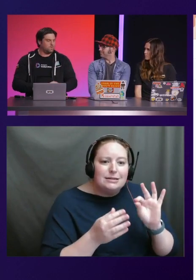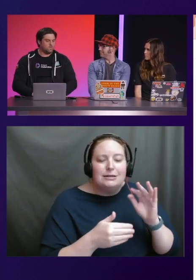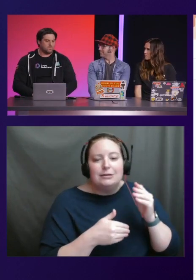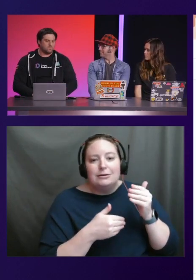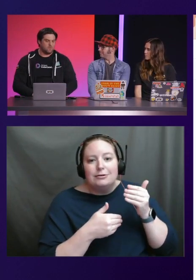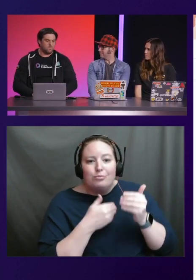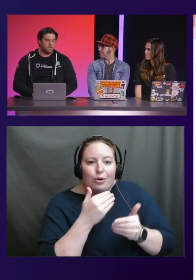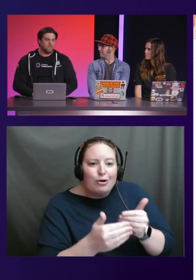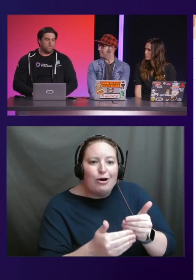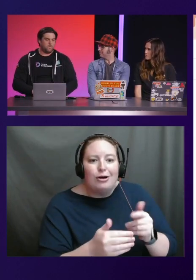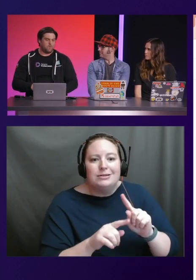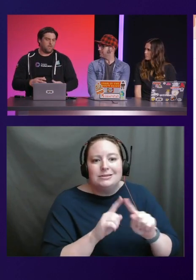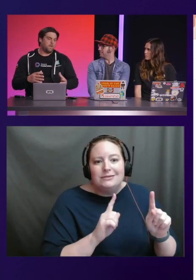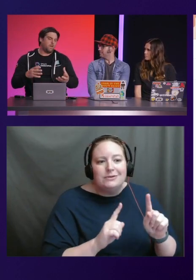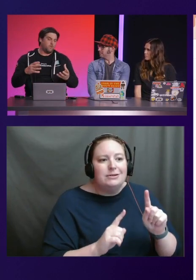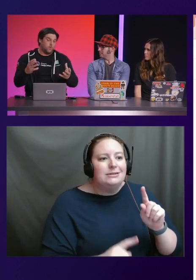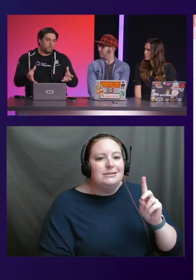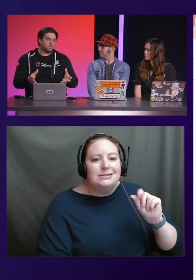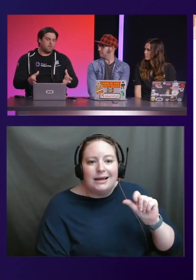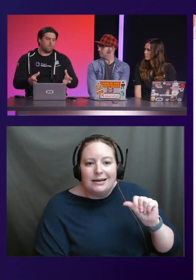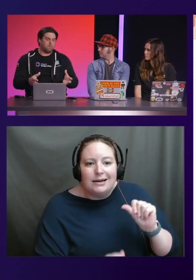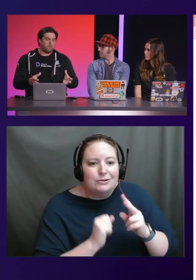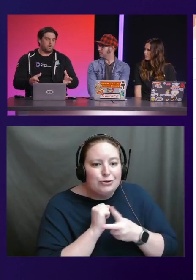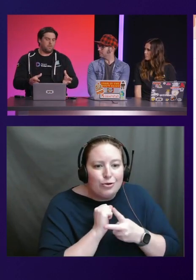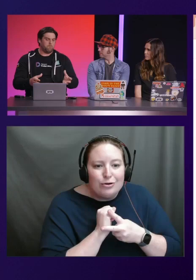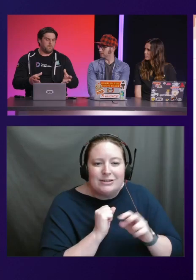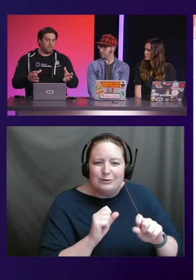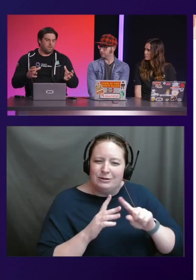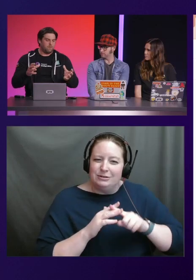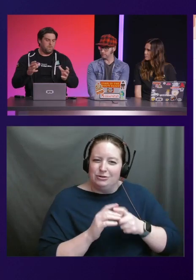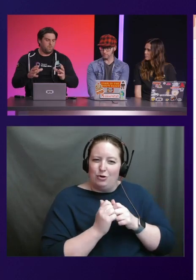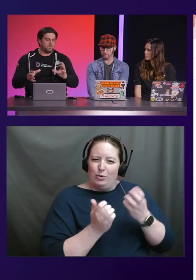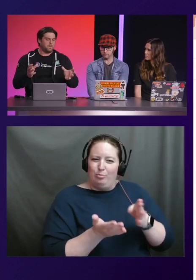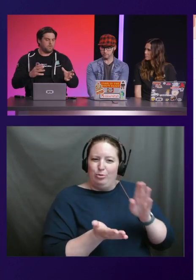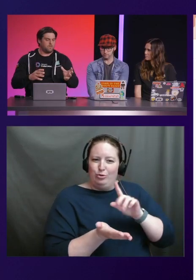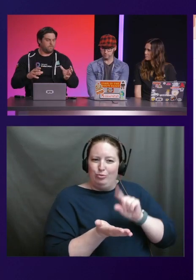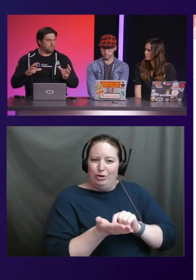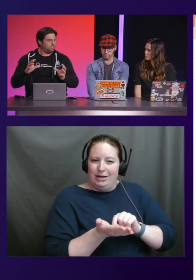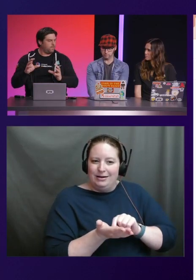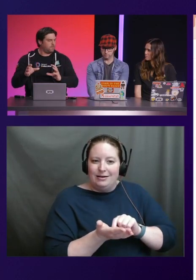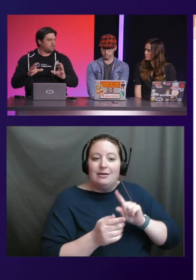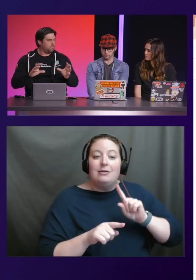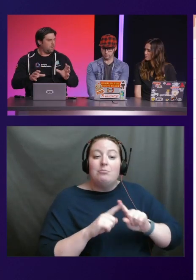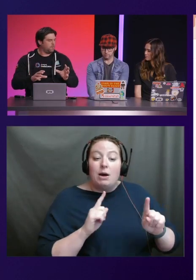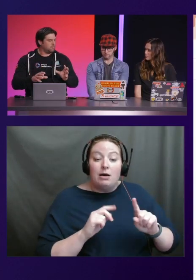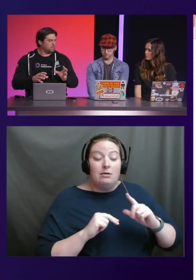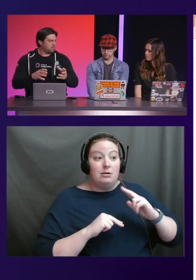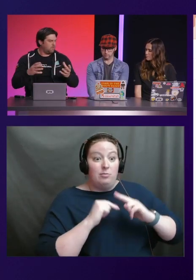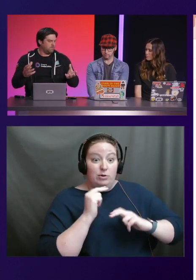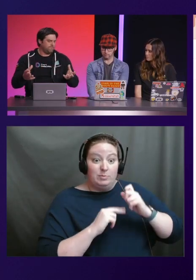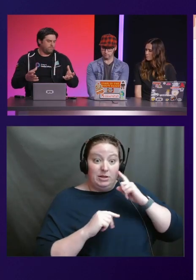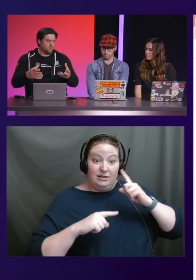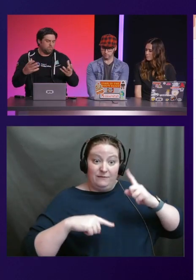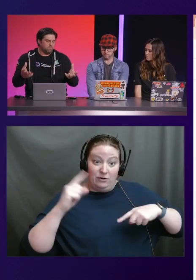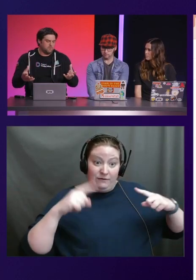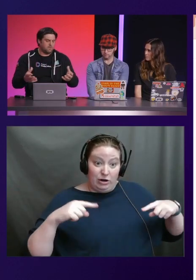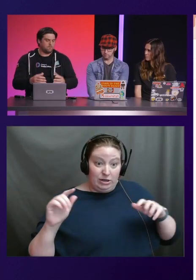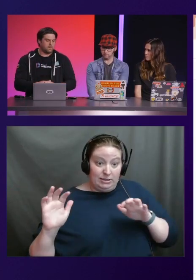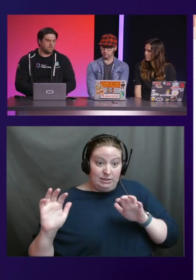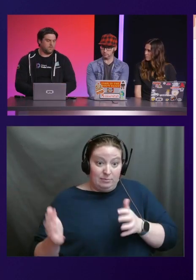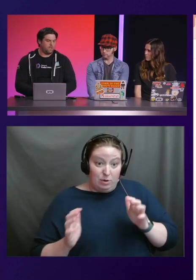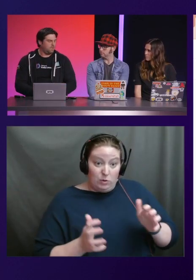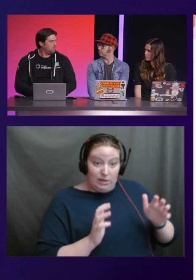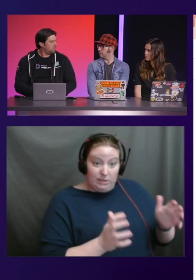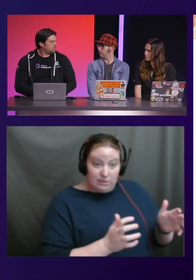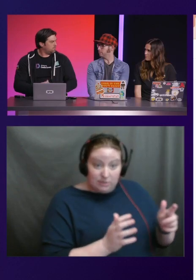data stores. And so when you think about, you can start with a blueprint, but then composability of these various components, presented